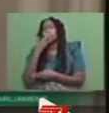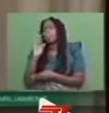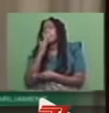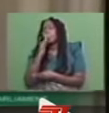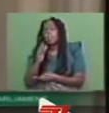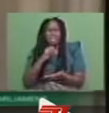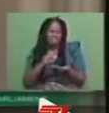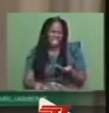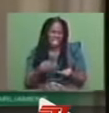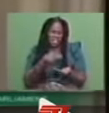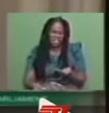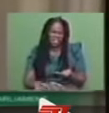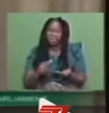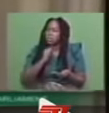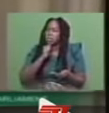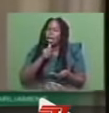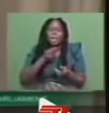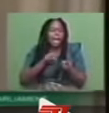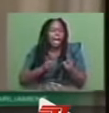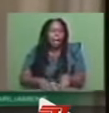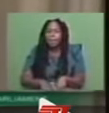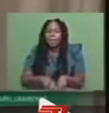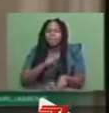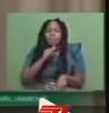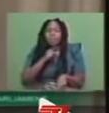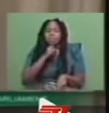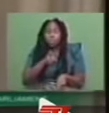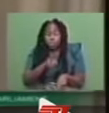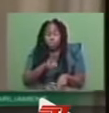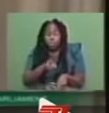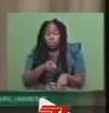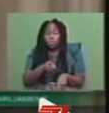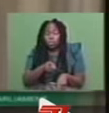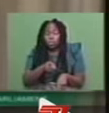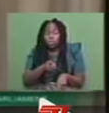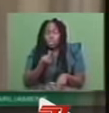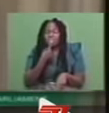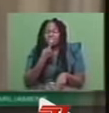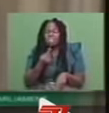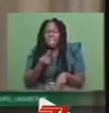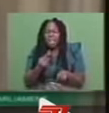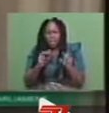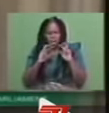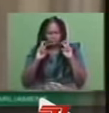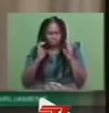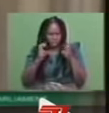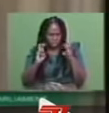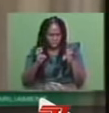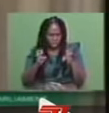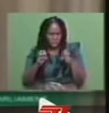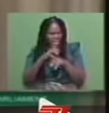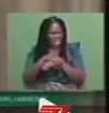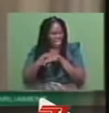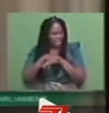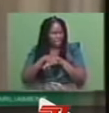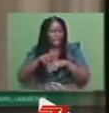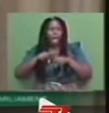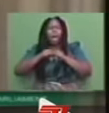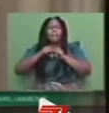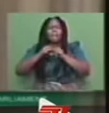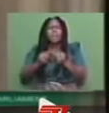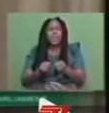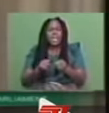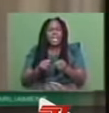made before COVID. They have been broken, and therefore I have no reason to believe that it's going to be